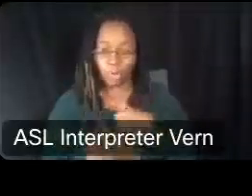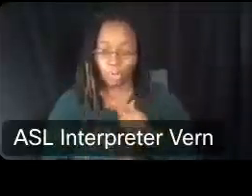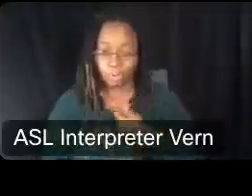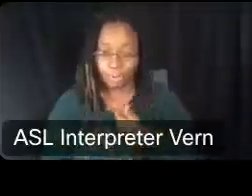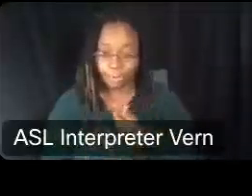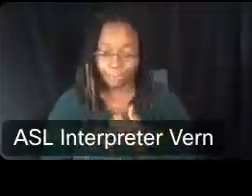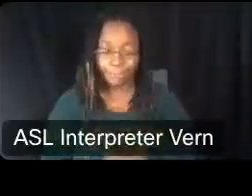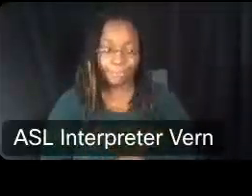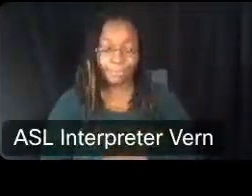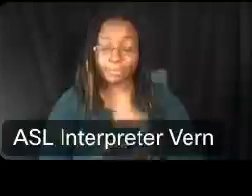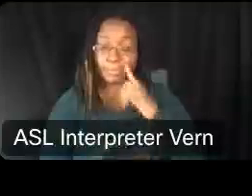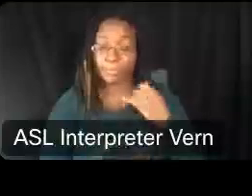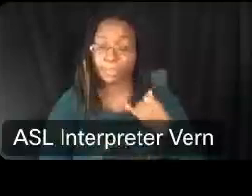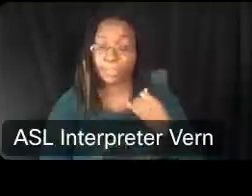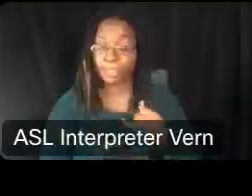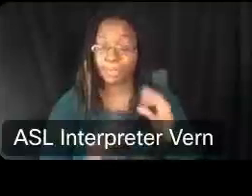within today's webinar.